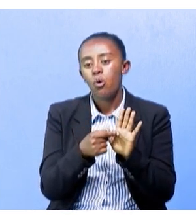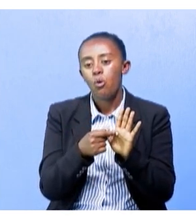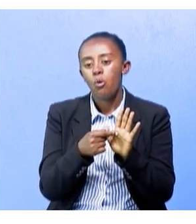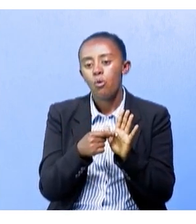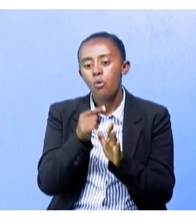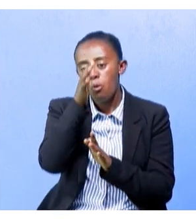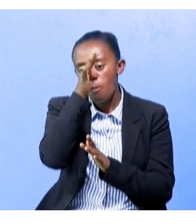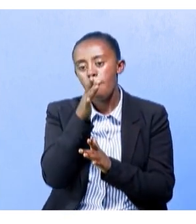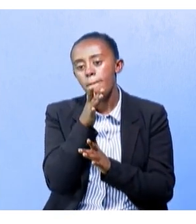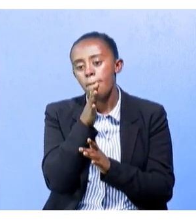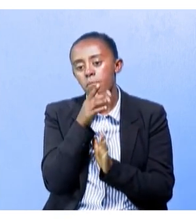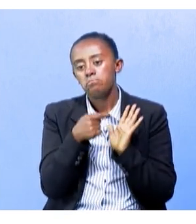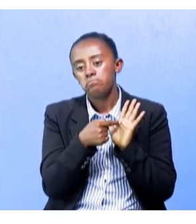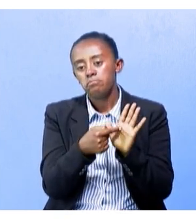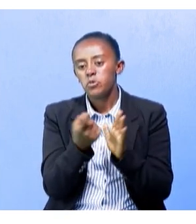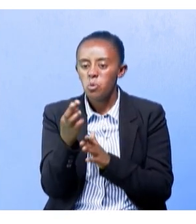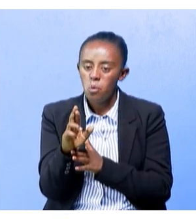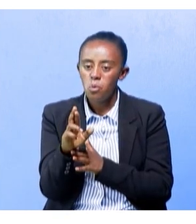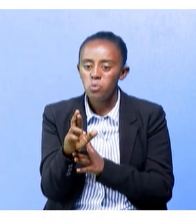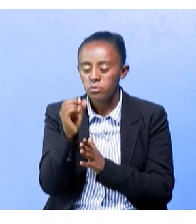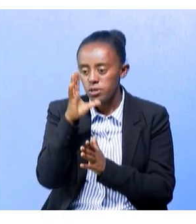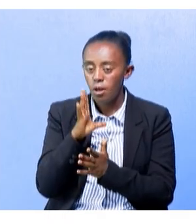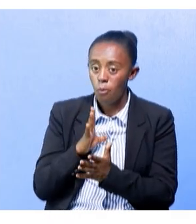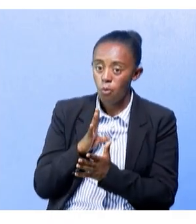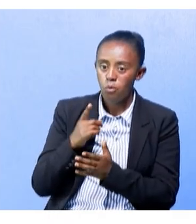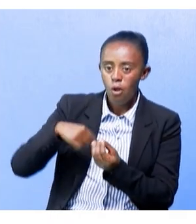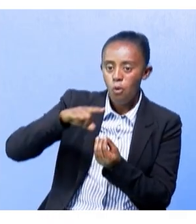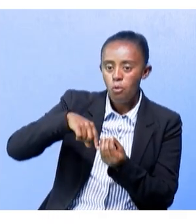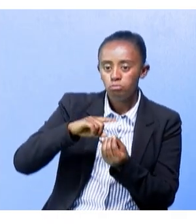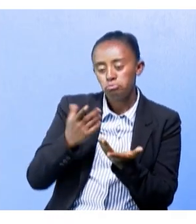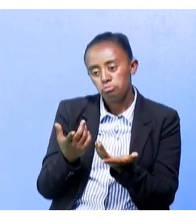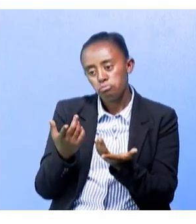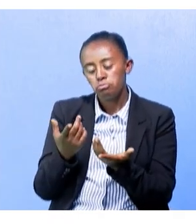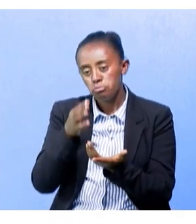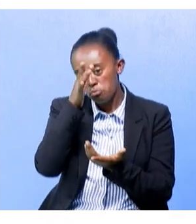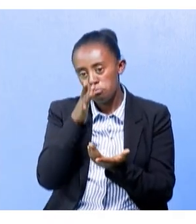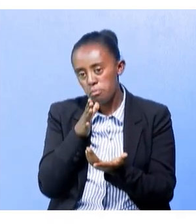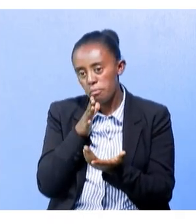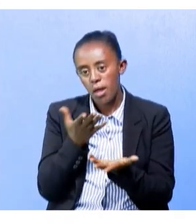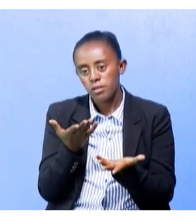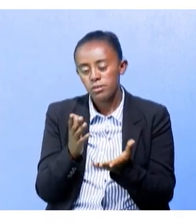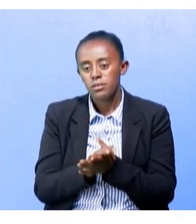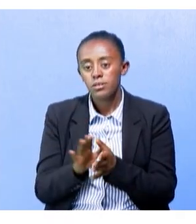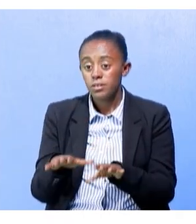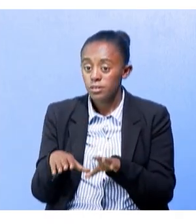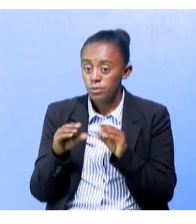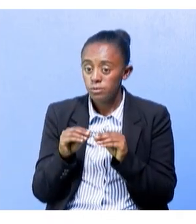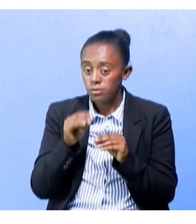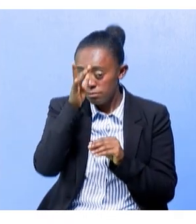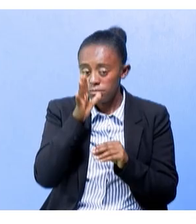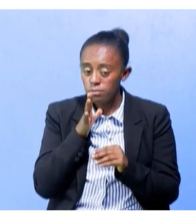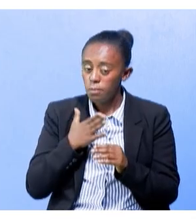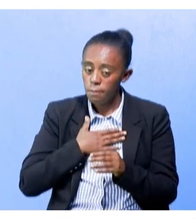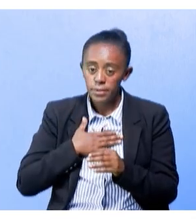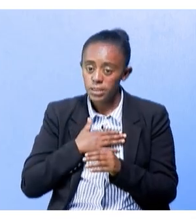your parents or someone just around you, your parents. Students' parents, please